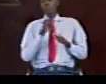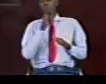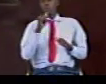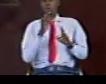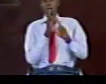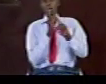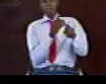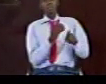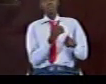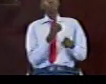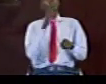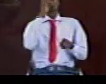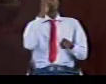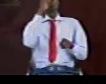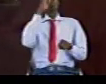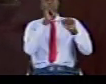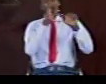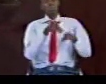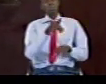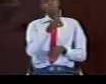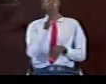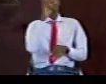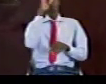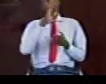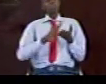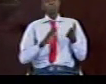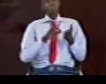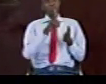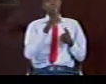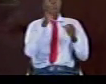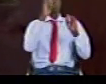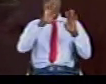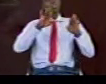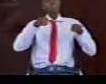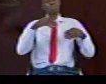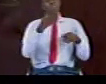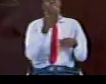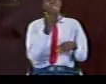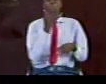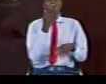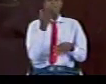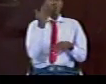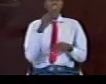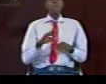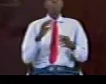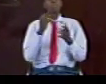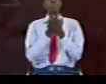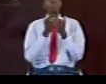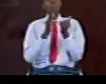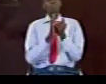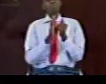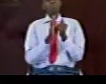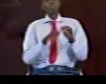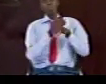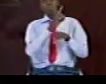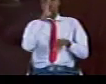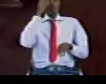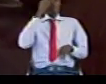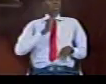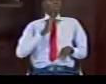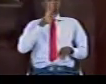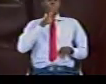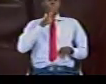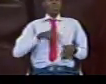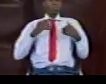you. God bless you. God give you the taste of Calvary. And he thought you'll be angry, but you are not angry.